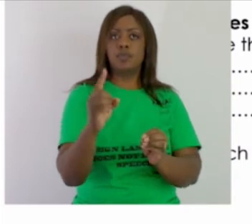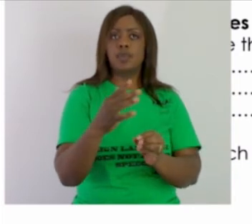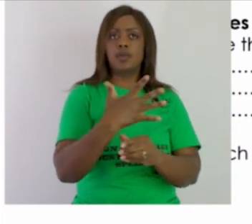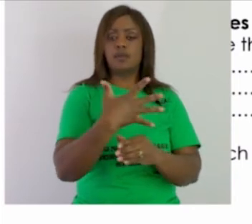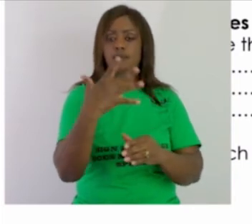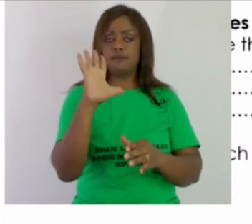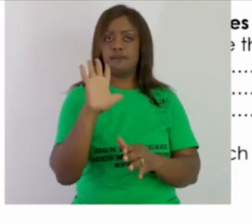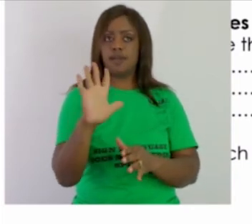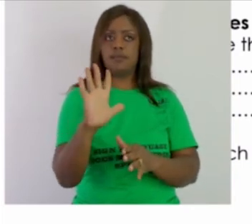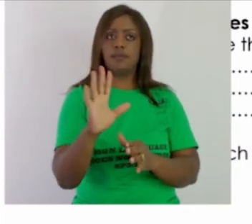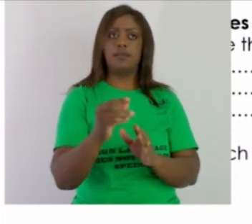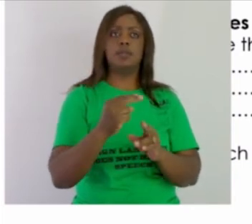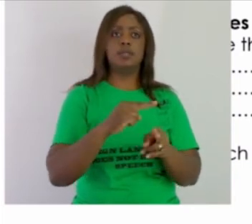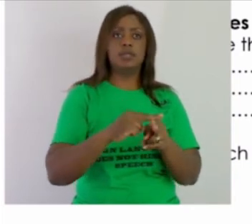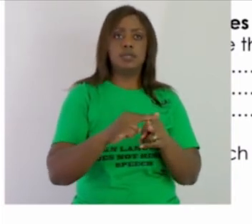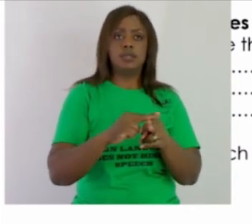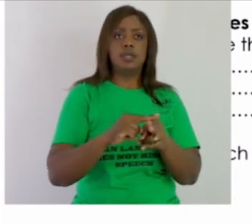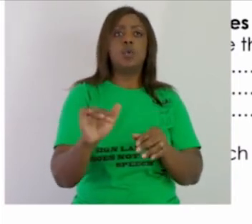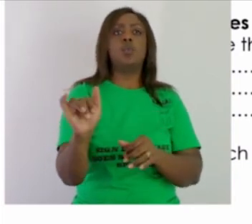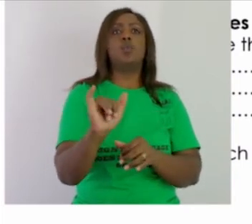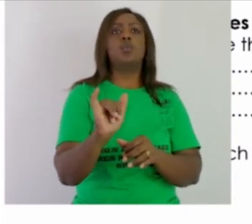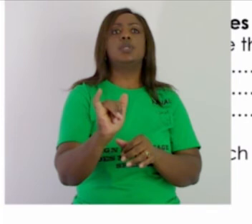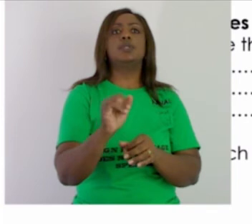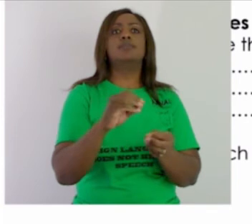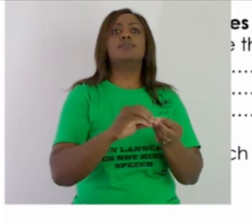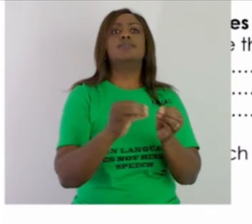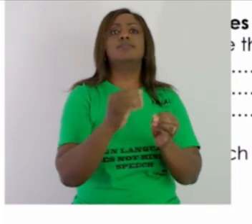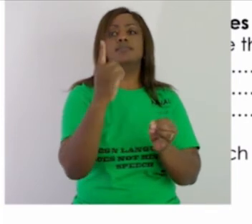Use the tip of your toothbrush to clean behind your teeth.